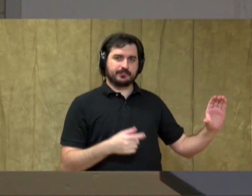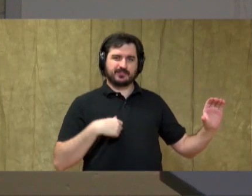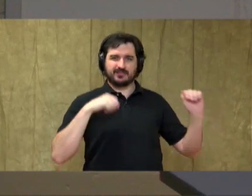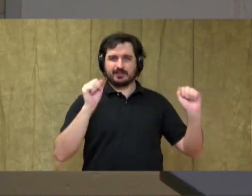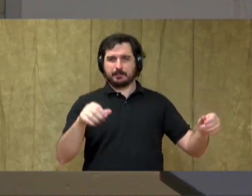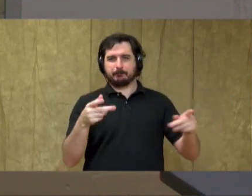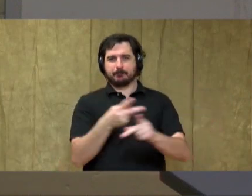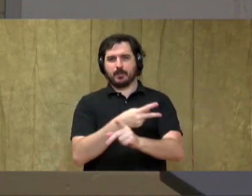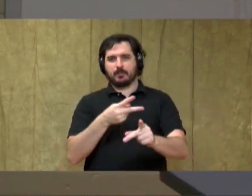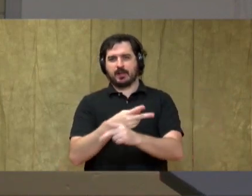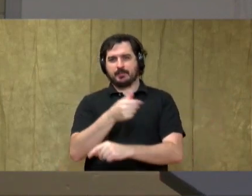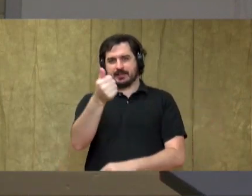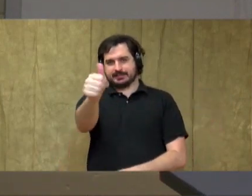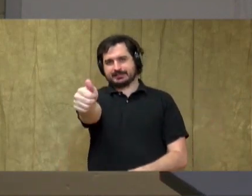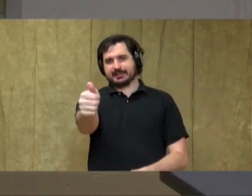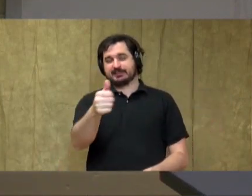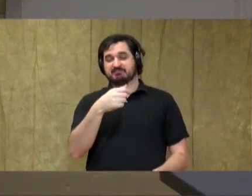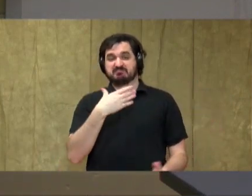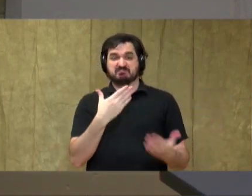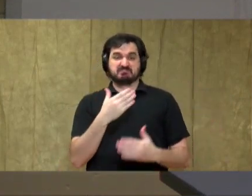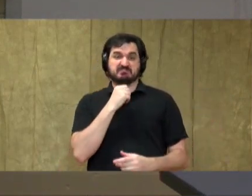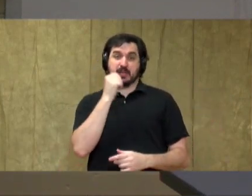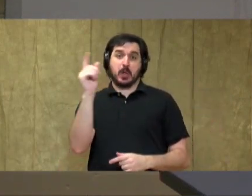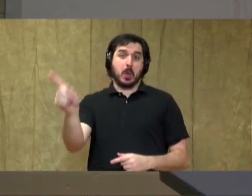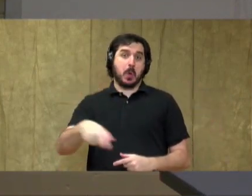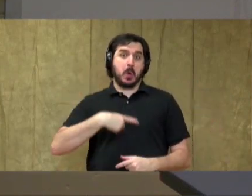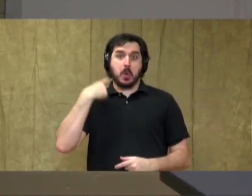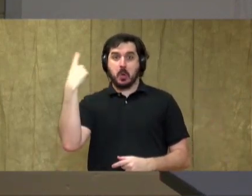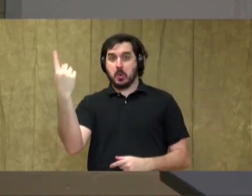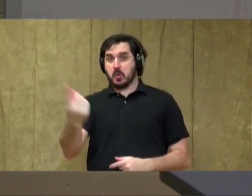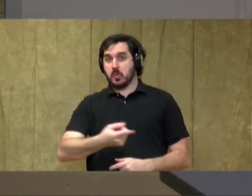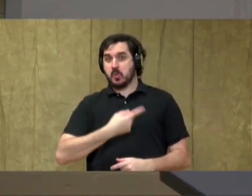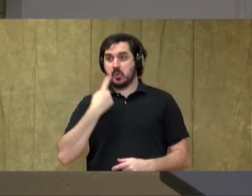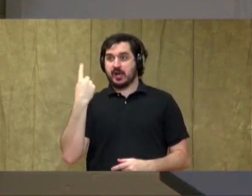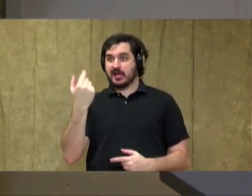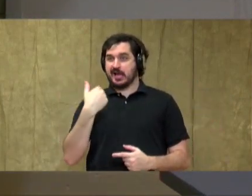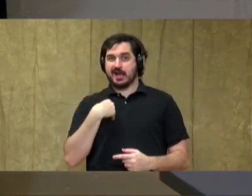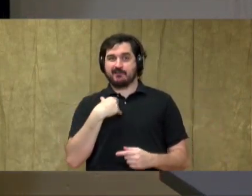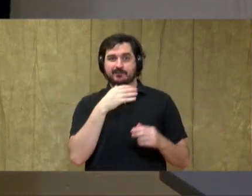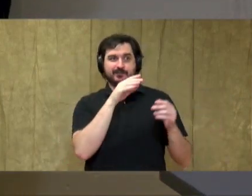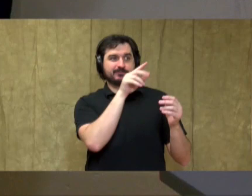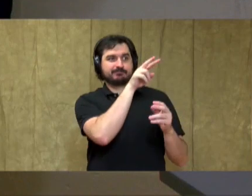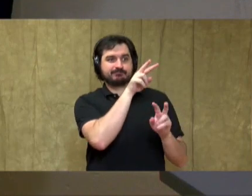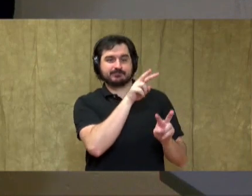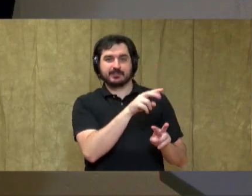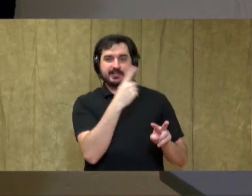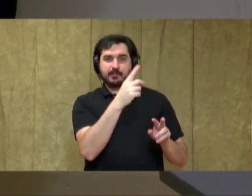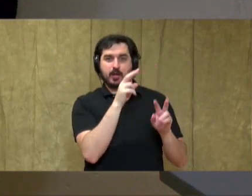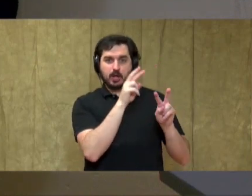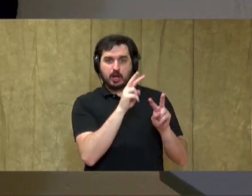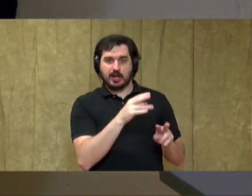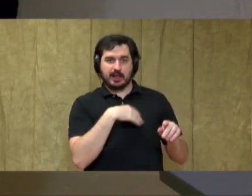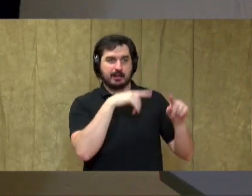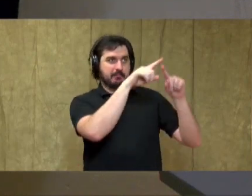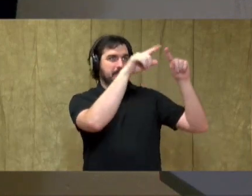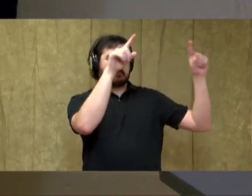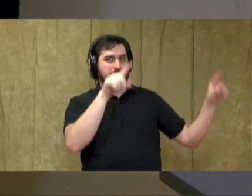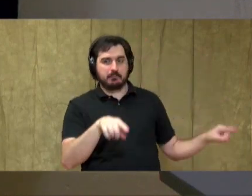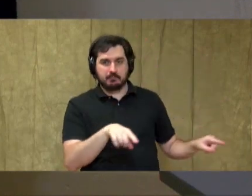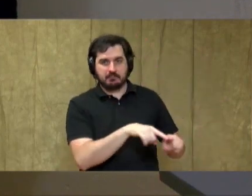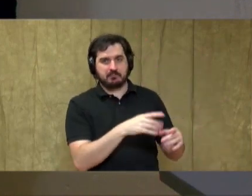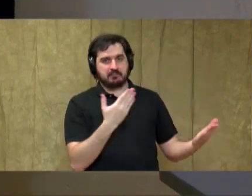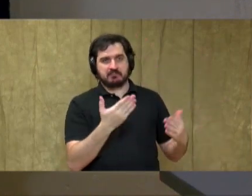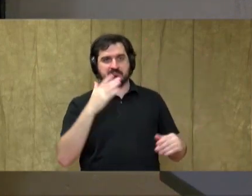10. We may not always have those place value tiles to use, right? We could picture them in our head,